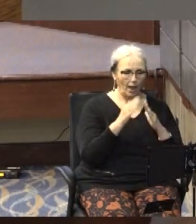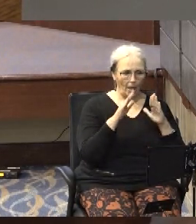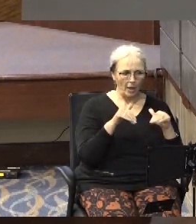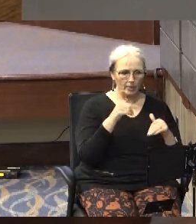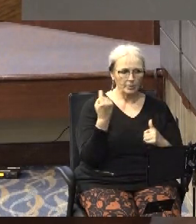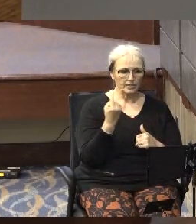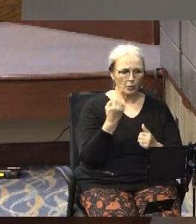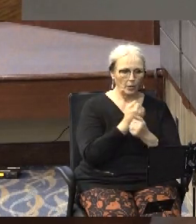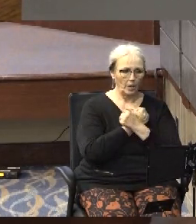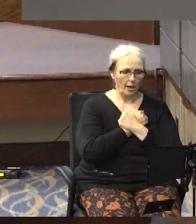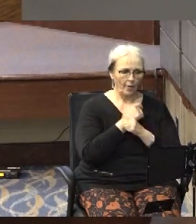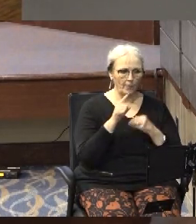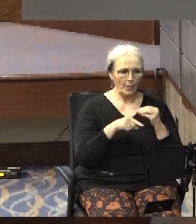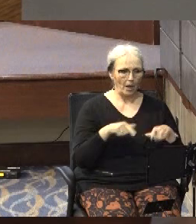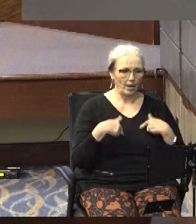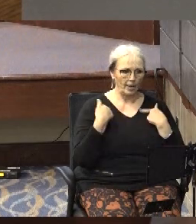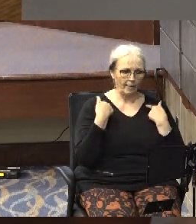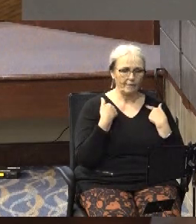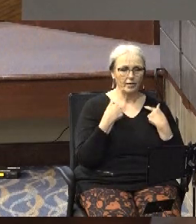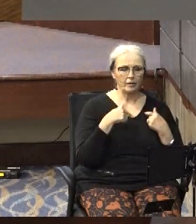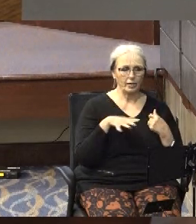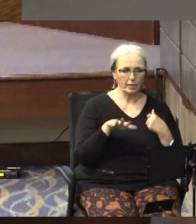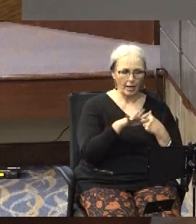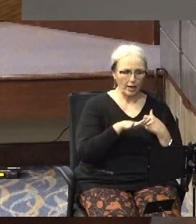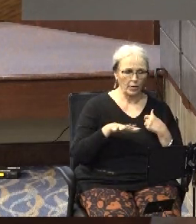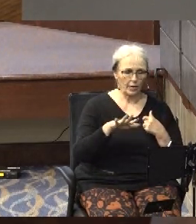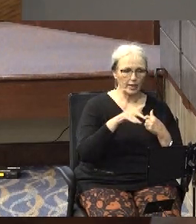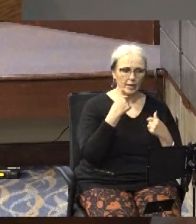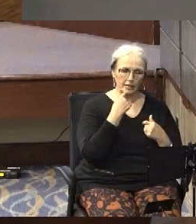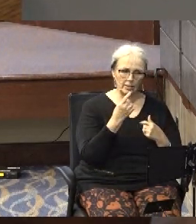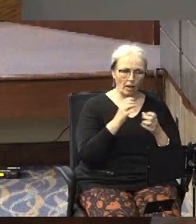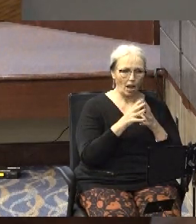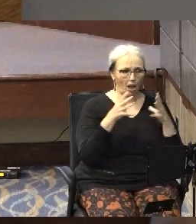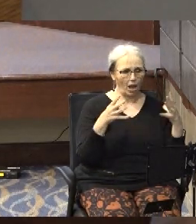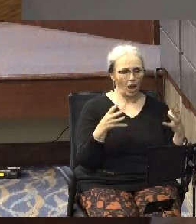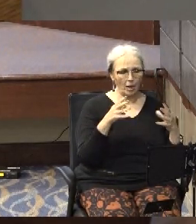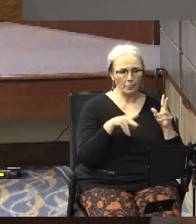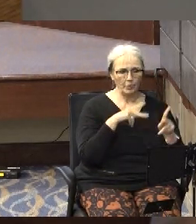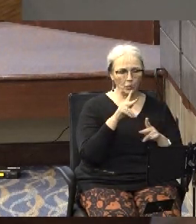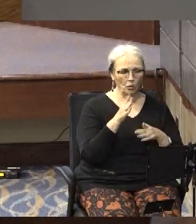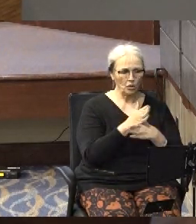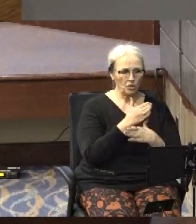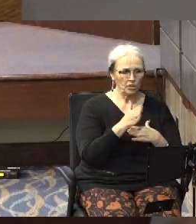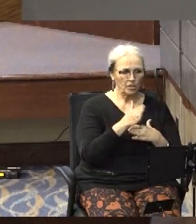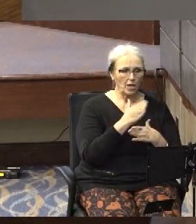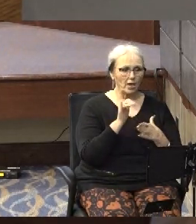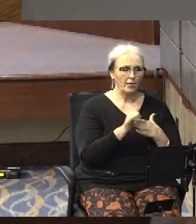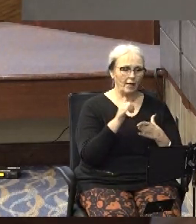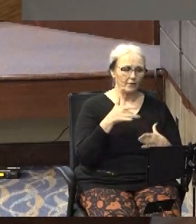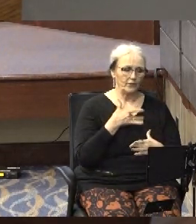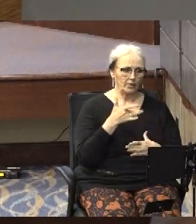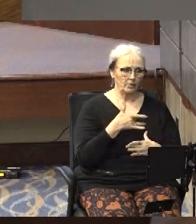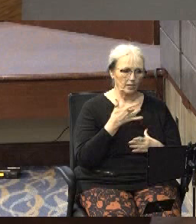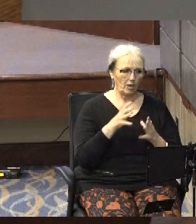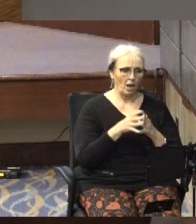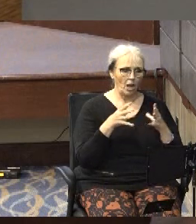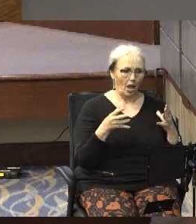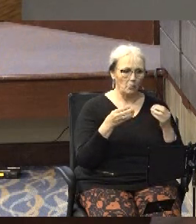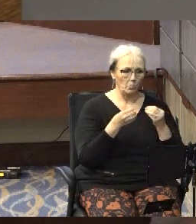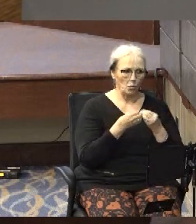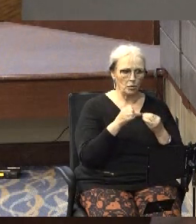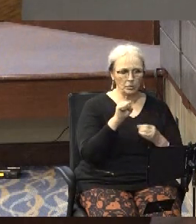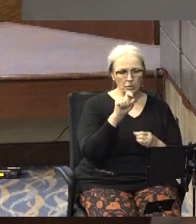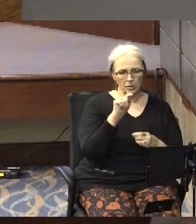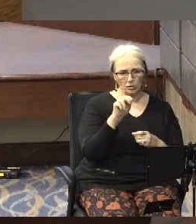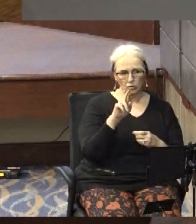love about living in the neighborhood. And I can tell you that a lot of other people share that feeling. There are a lot more strollers going